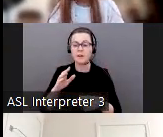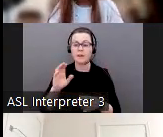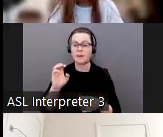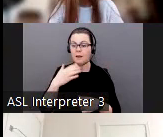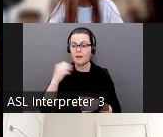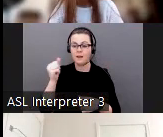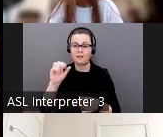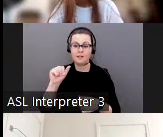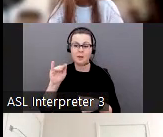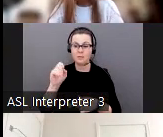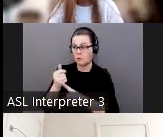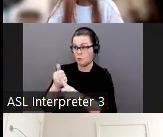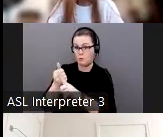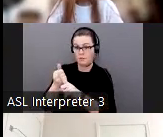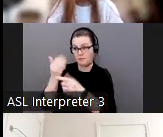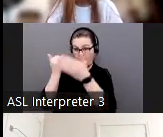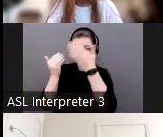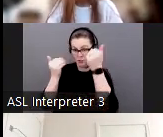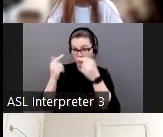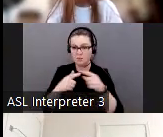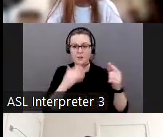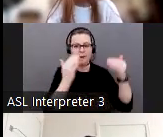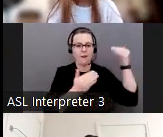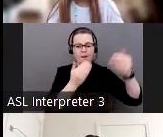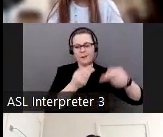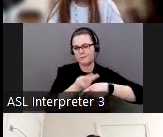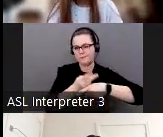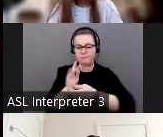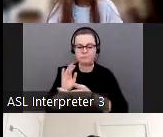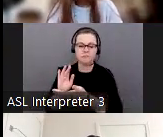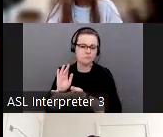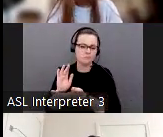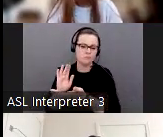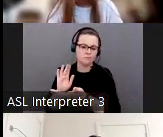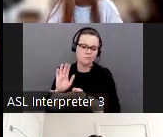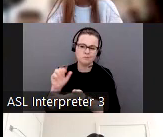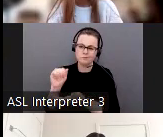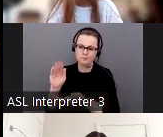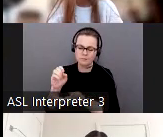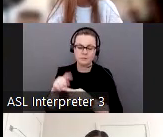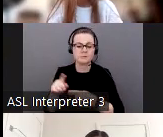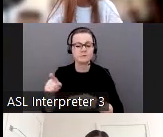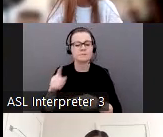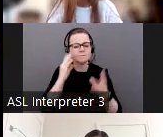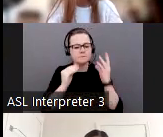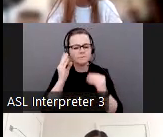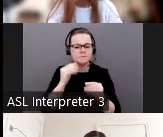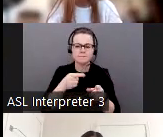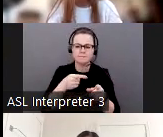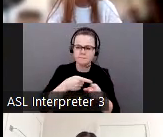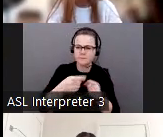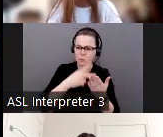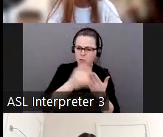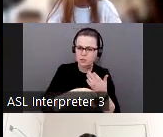adult children caregivers. She has experience working in research project management and most recently